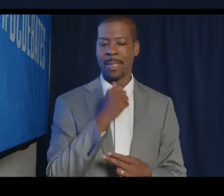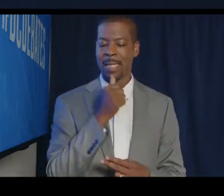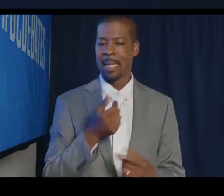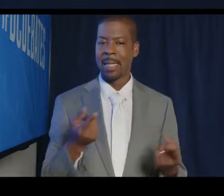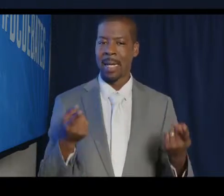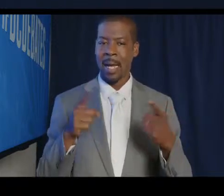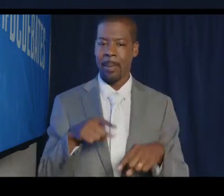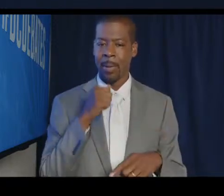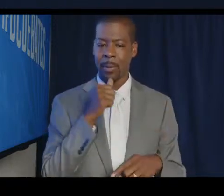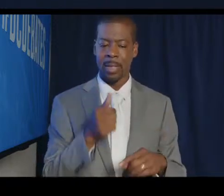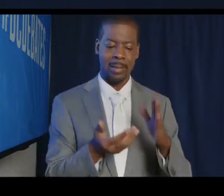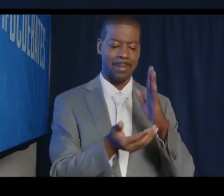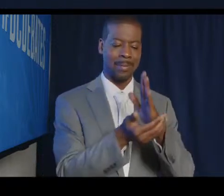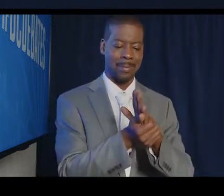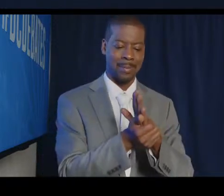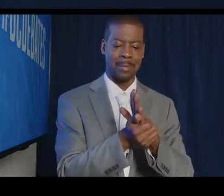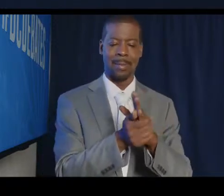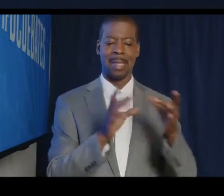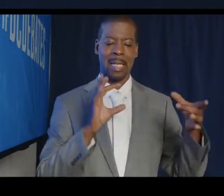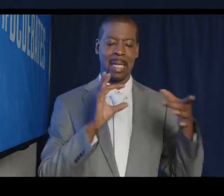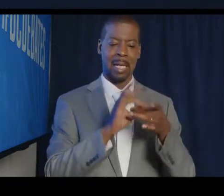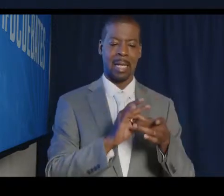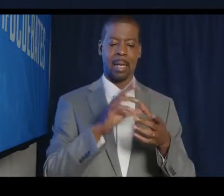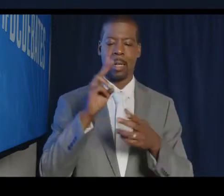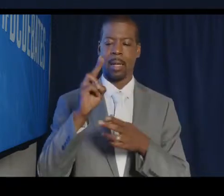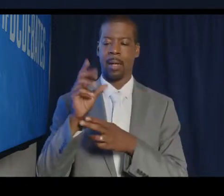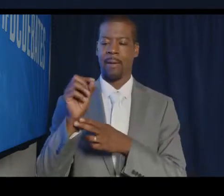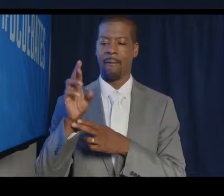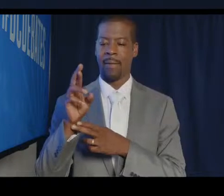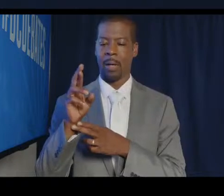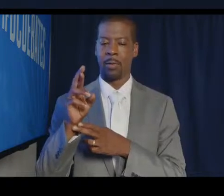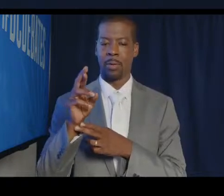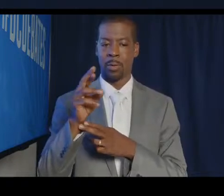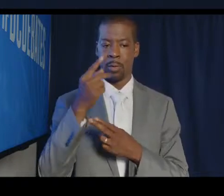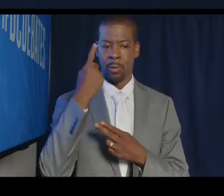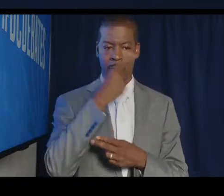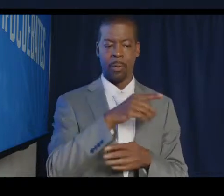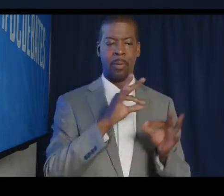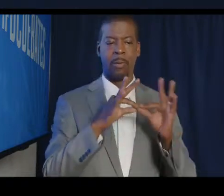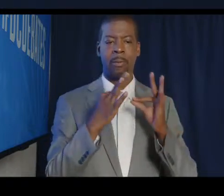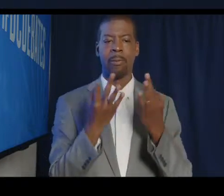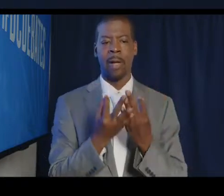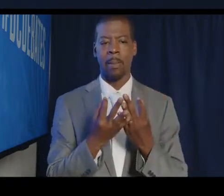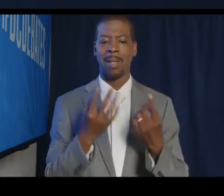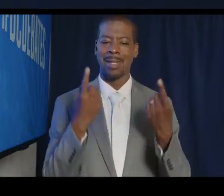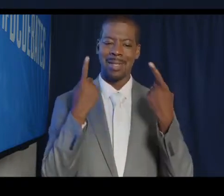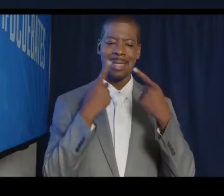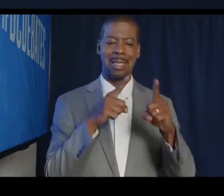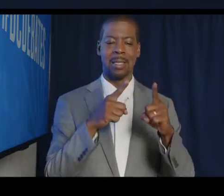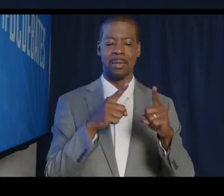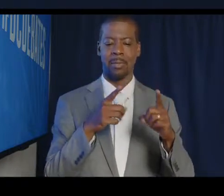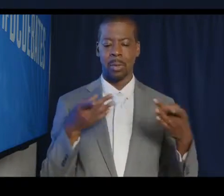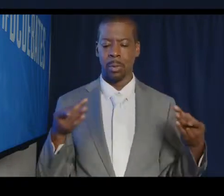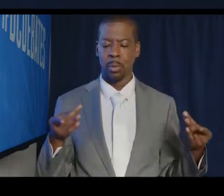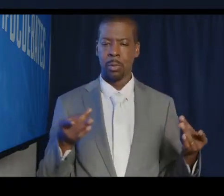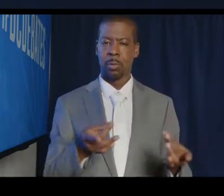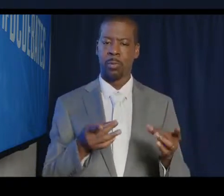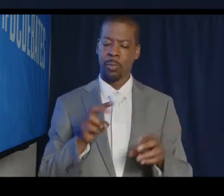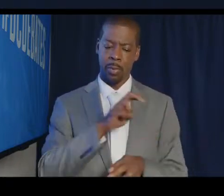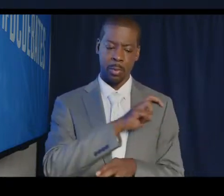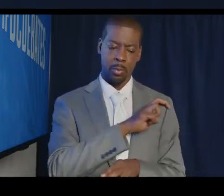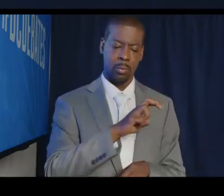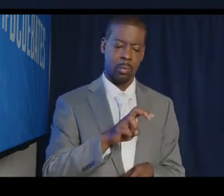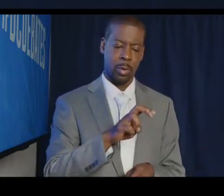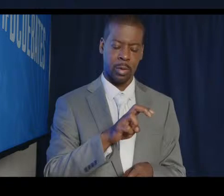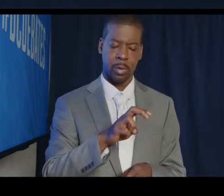been stapling the vouchers or providing the vouchers that allow for families to successfully, seamlessly transition. And so I